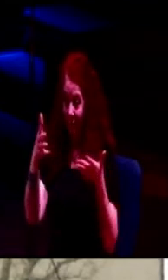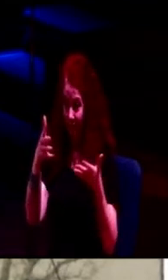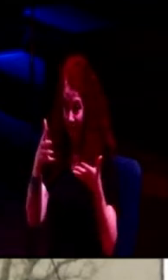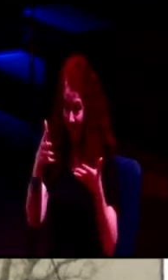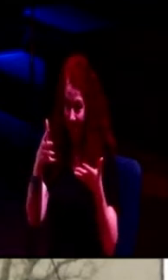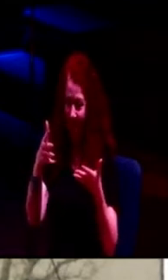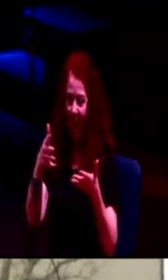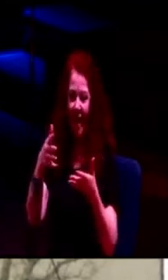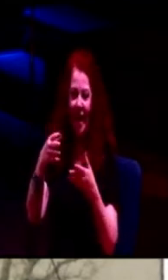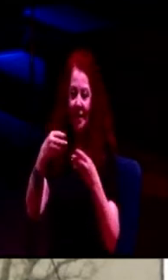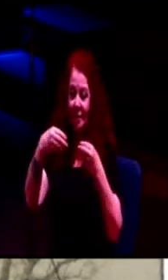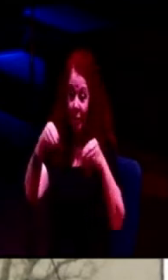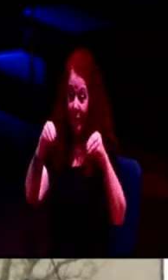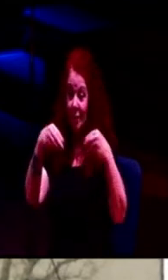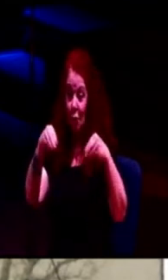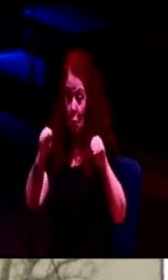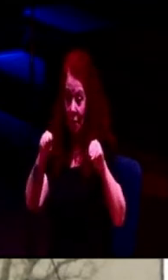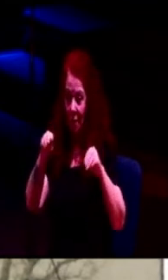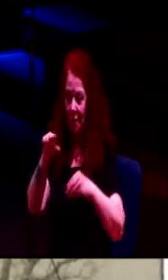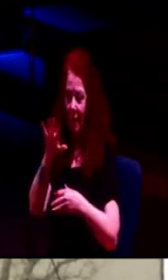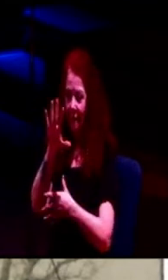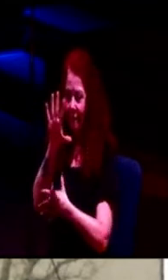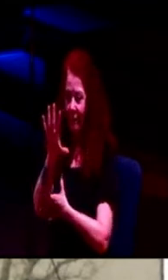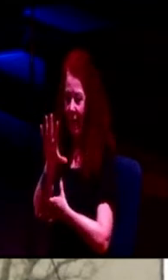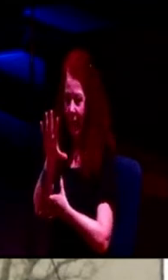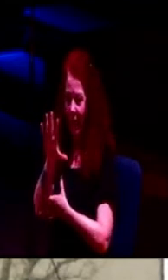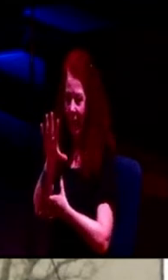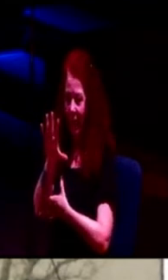It was a treasure of great price.